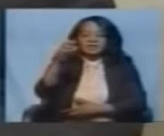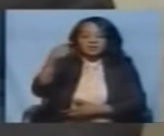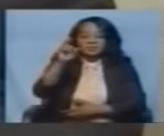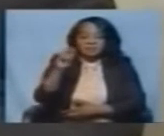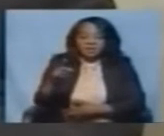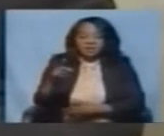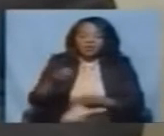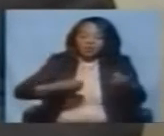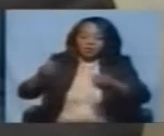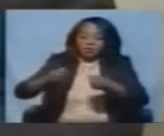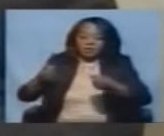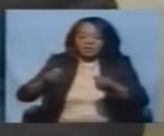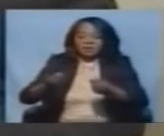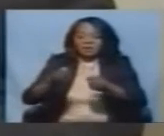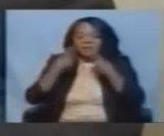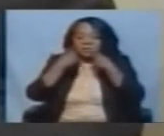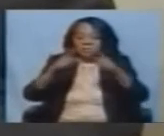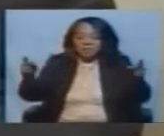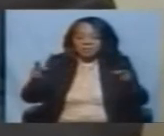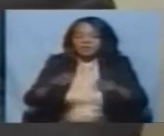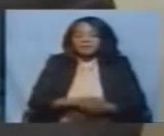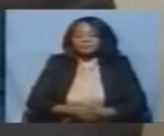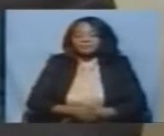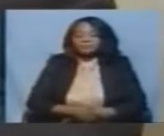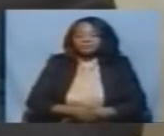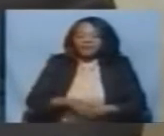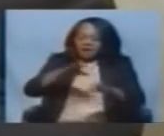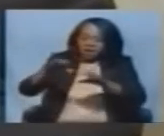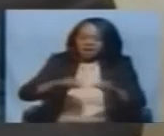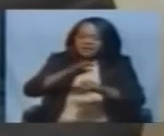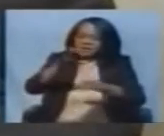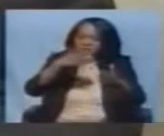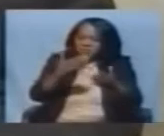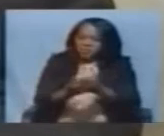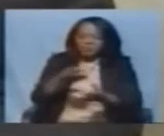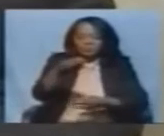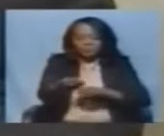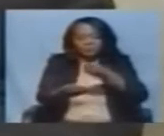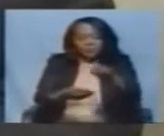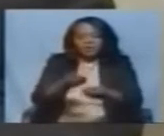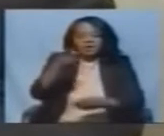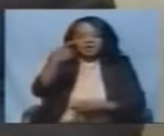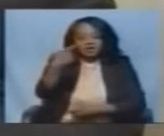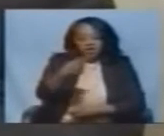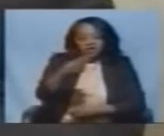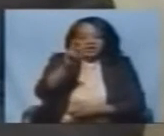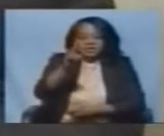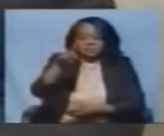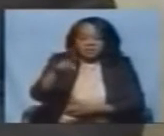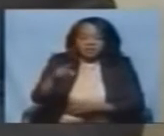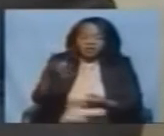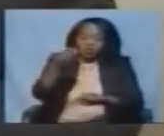public procurement. So it means that every activity, it's contributing to the GDP of about